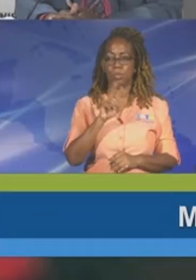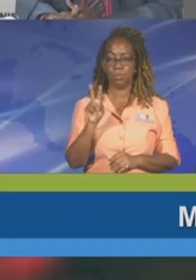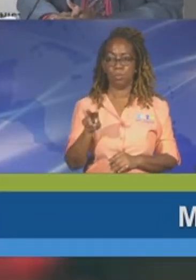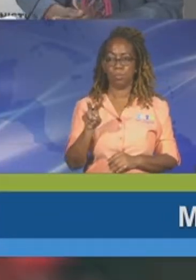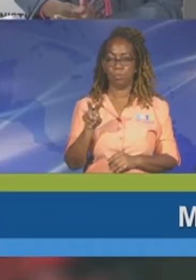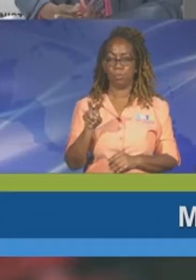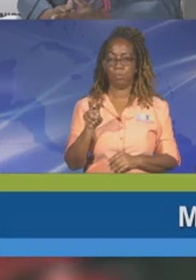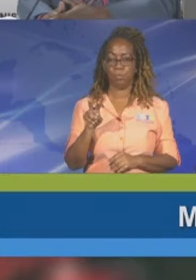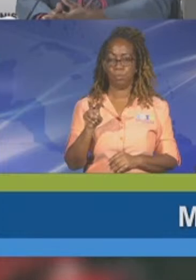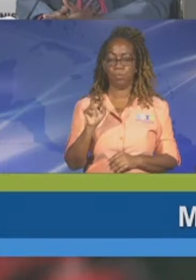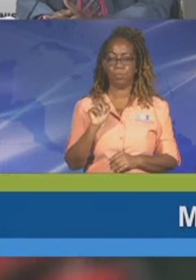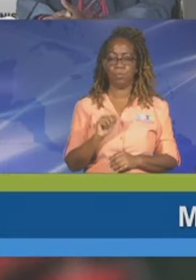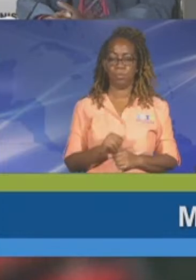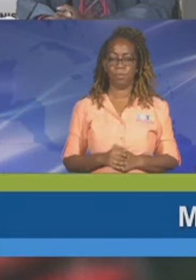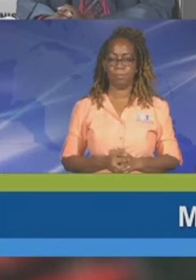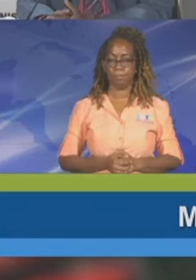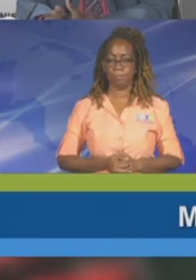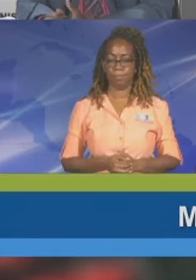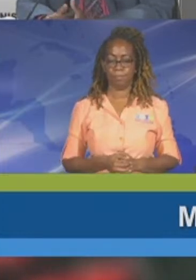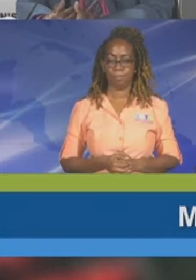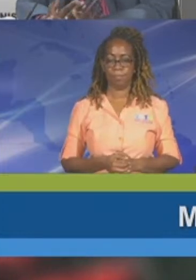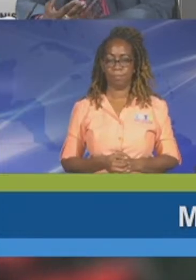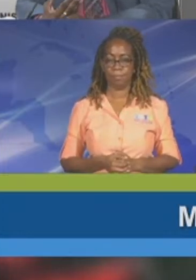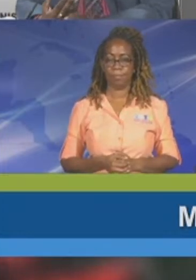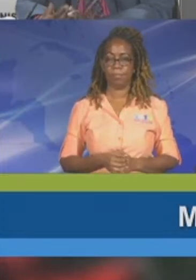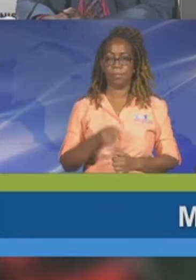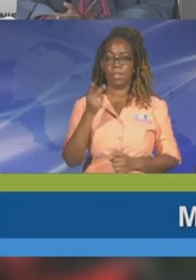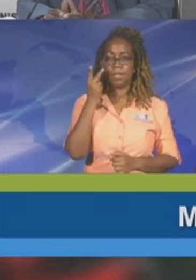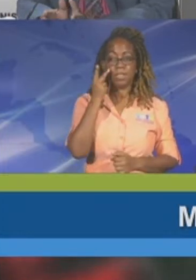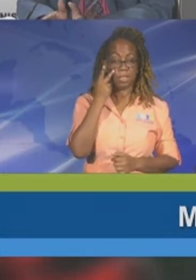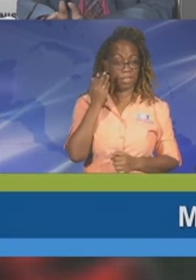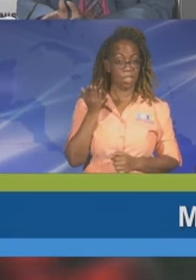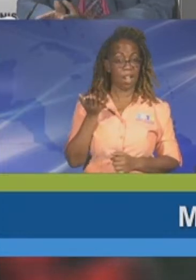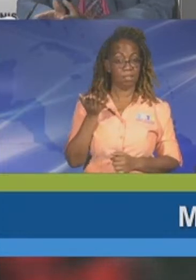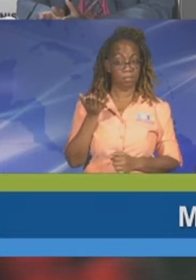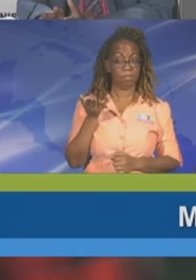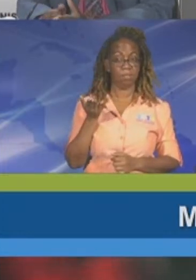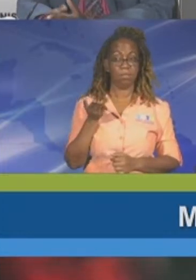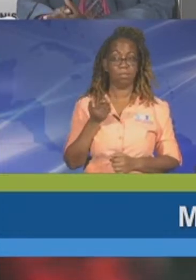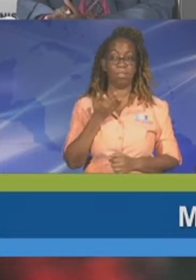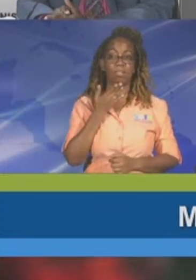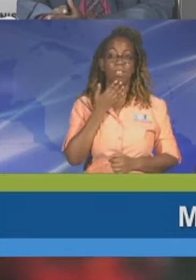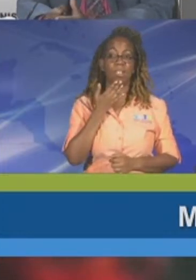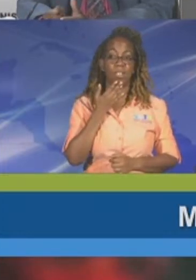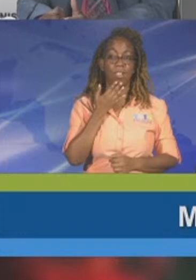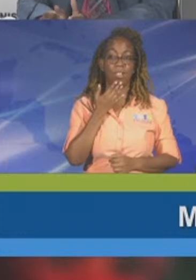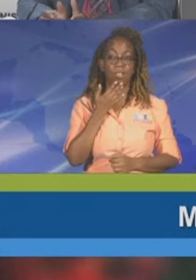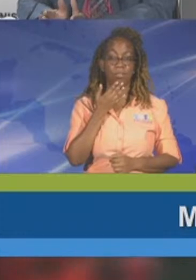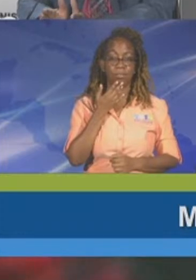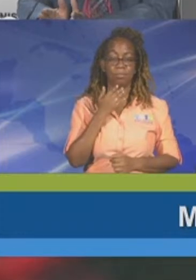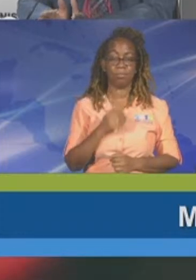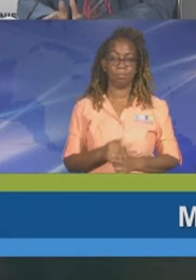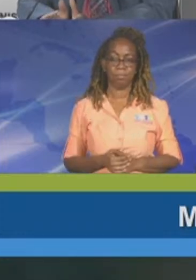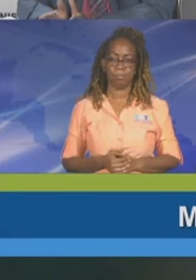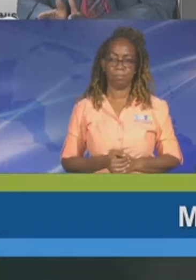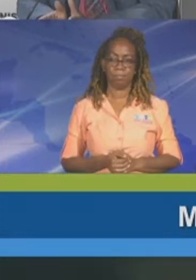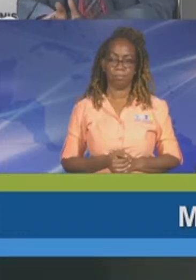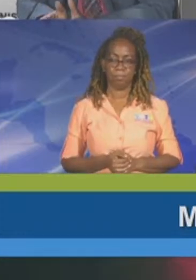2022, And what we see is, as we've been noting, the colored sections of this curve are